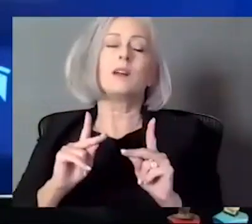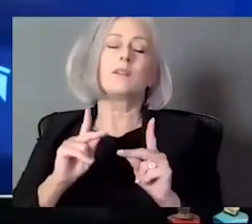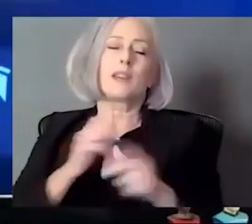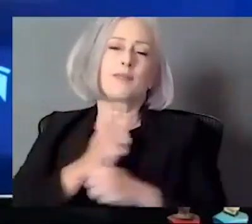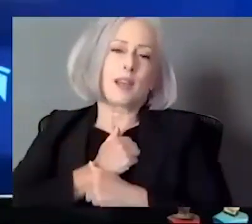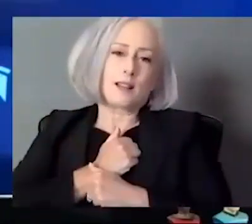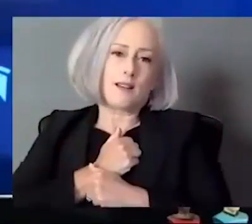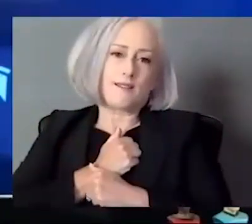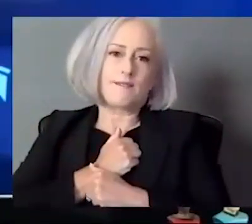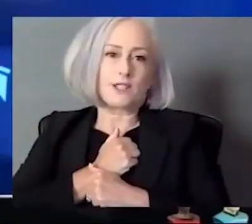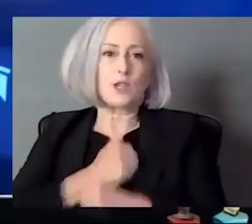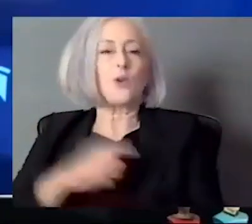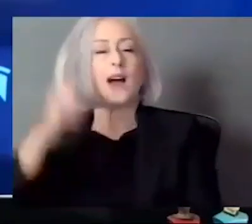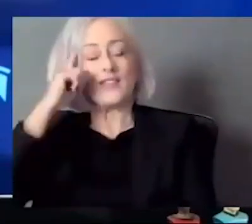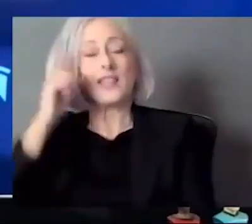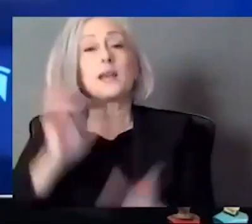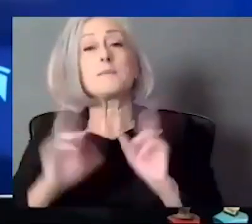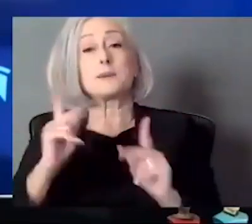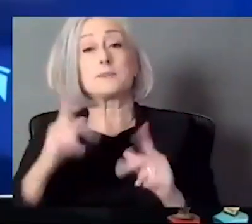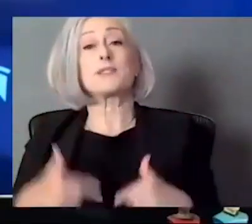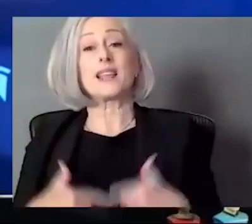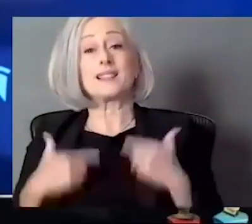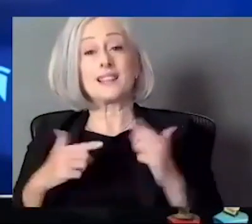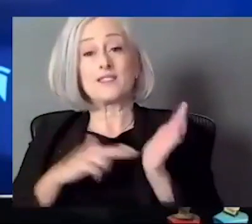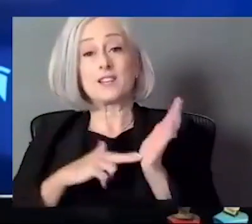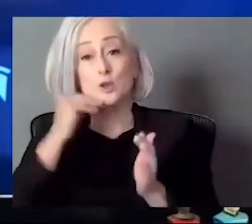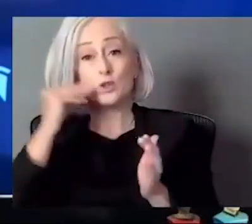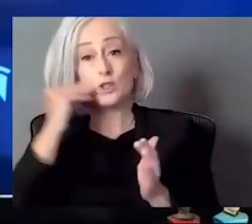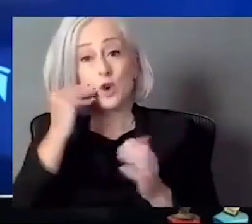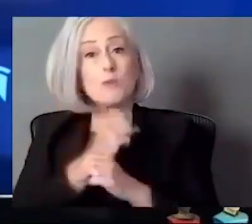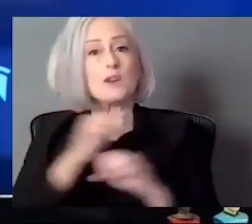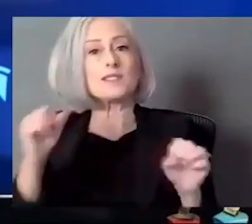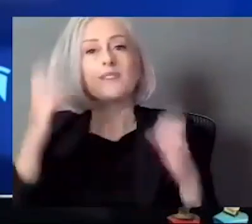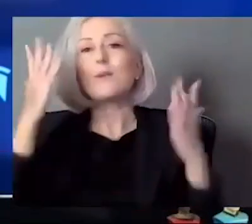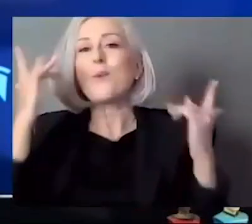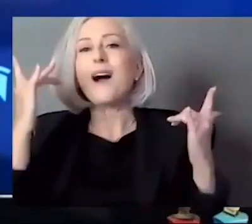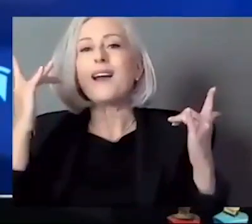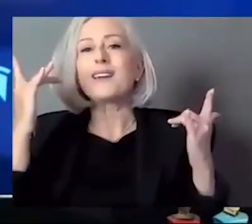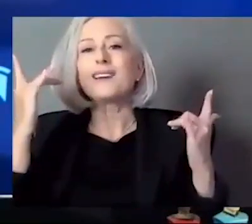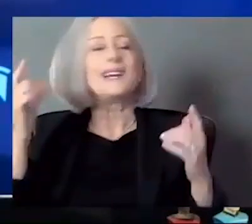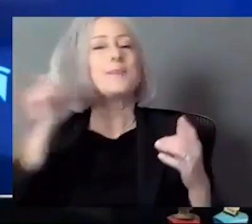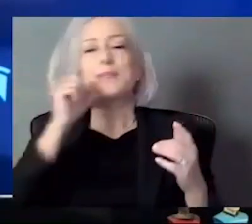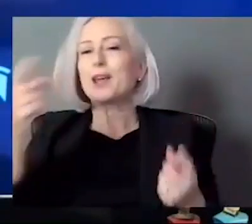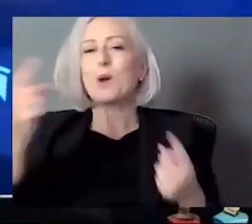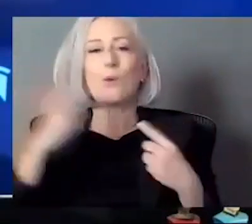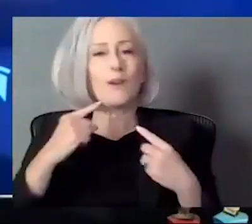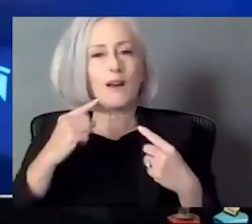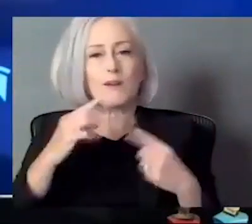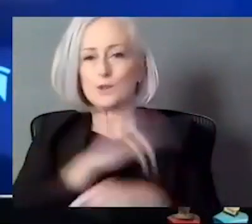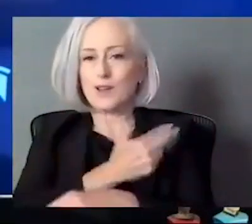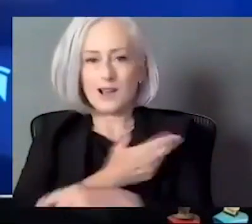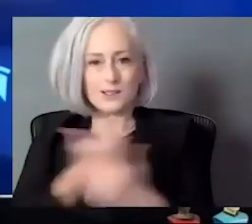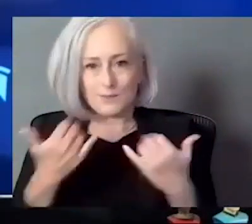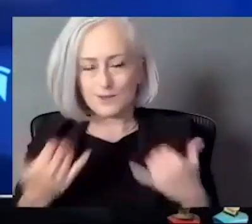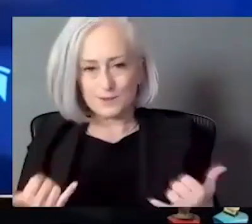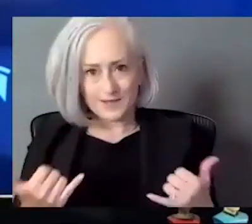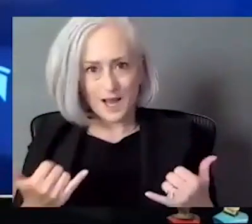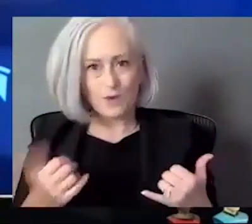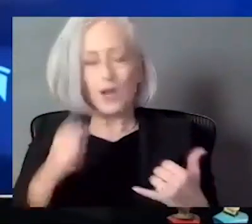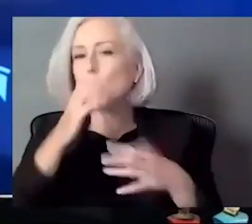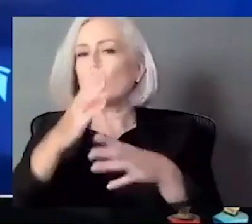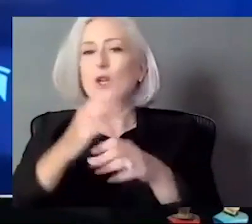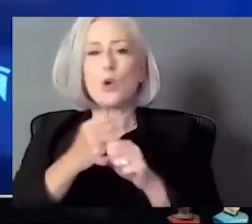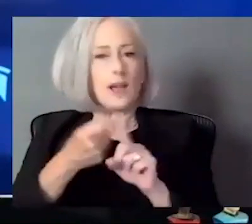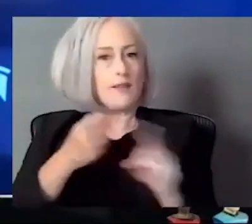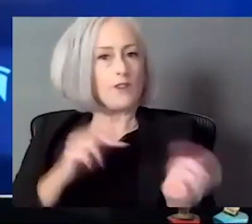are safe, and we know that because they quit coming to the hospital, right? We just don't get them from the nursing homes symptoms. We're very rarely, and if we do, it's because